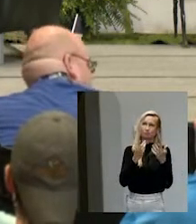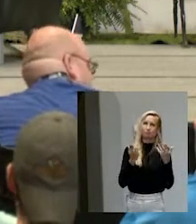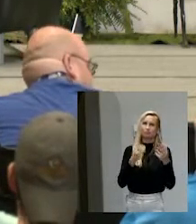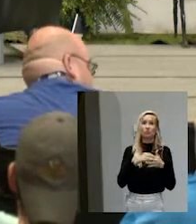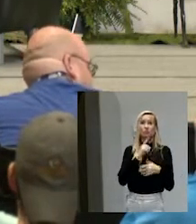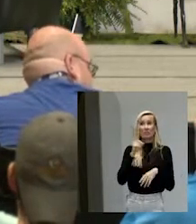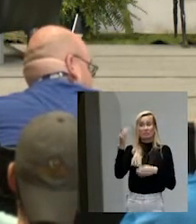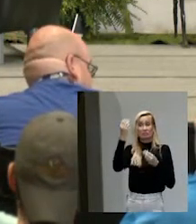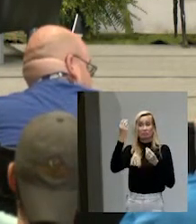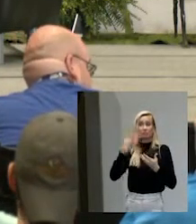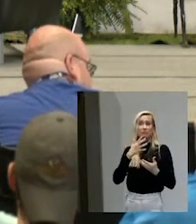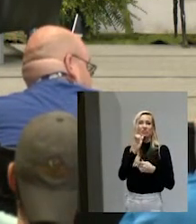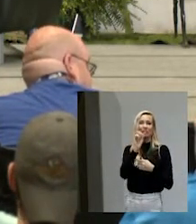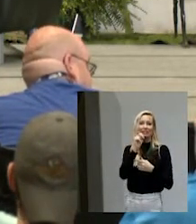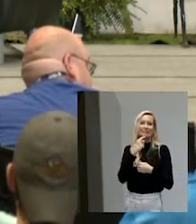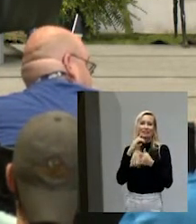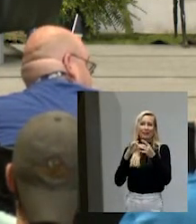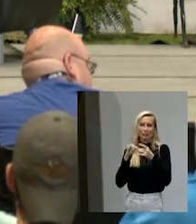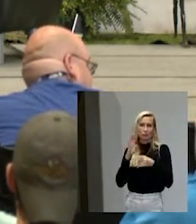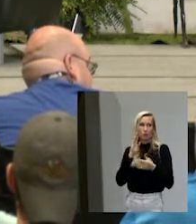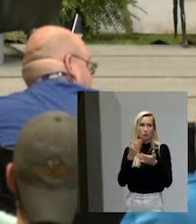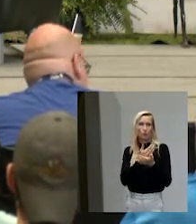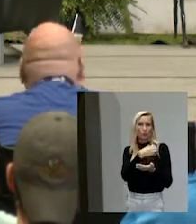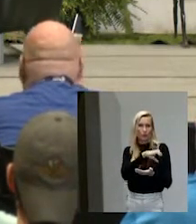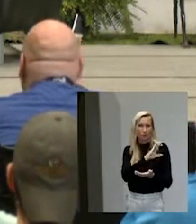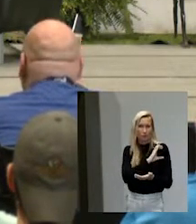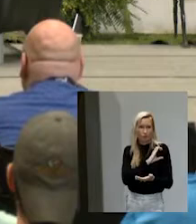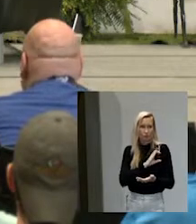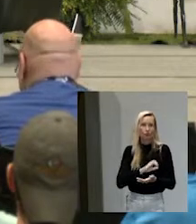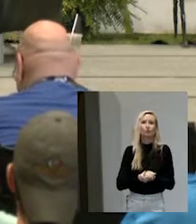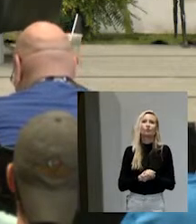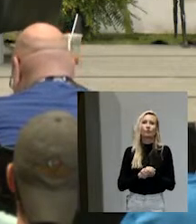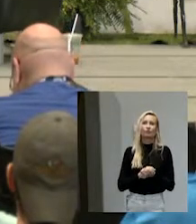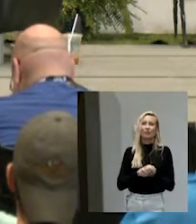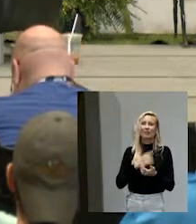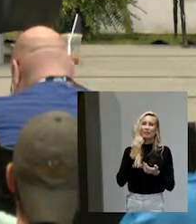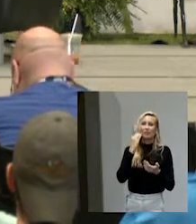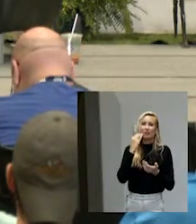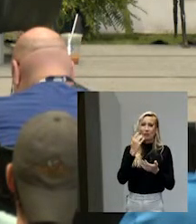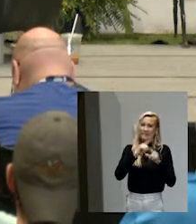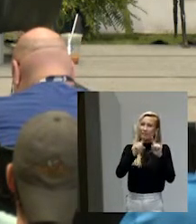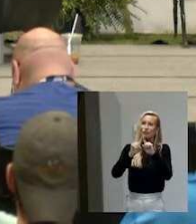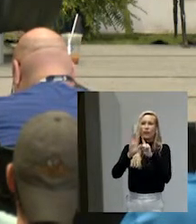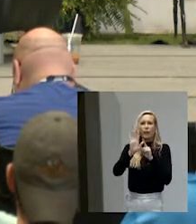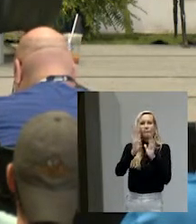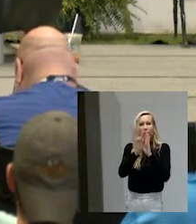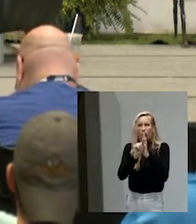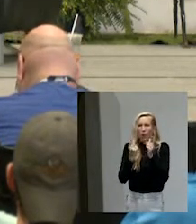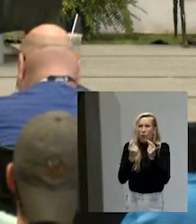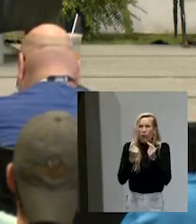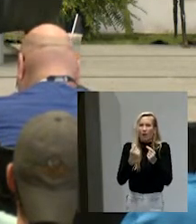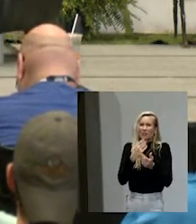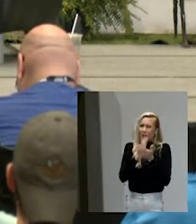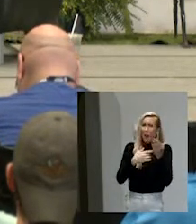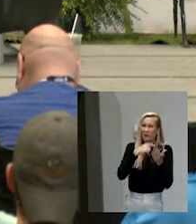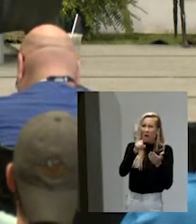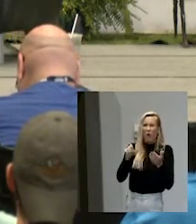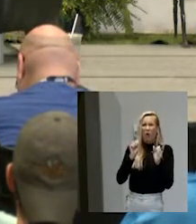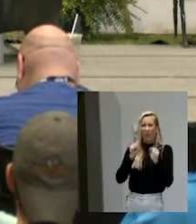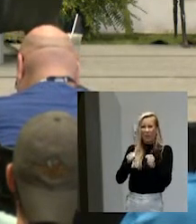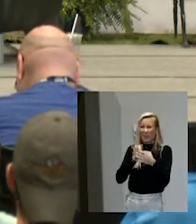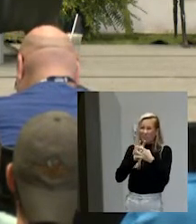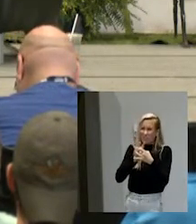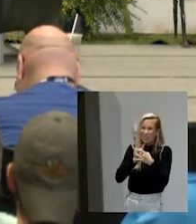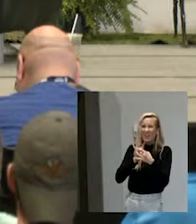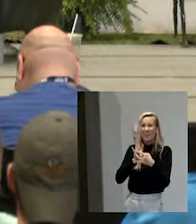incredible because some of us have selective mutism when we're stressed. I can relate to that. And I can't. You know, you can't relate to that. You know,